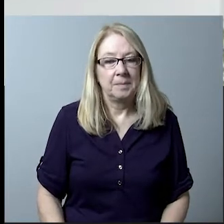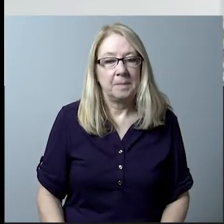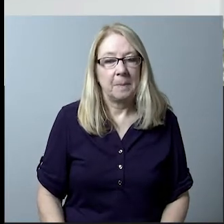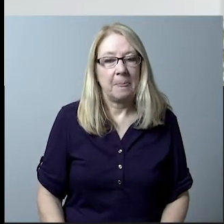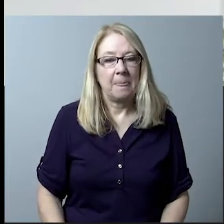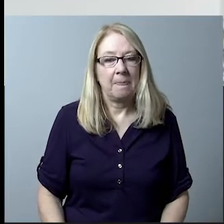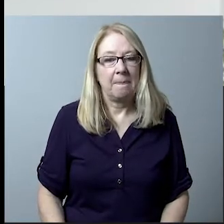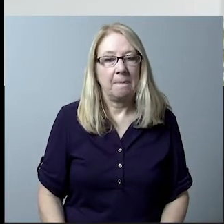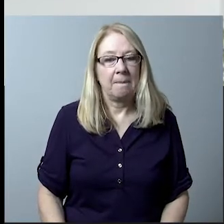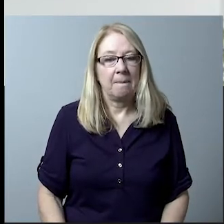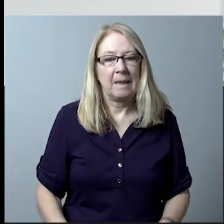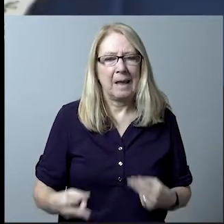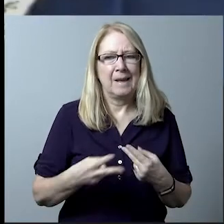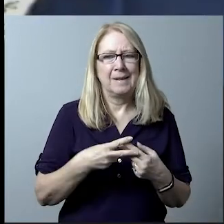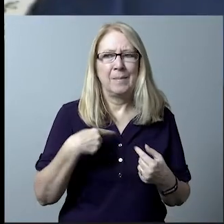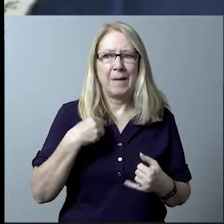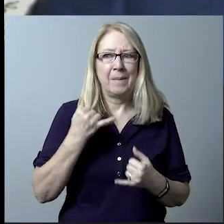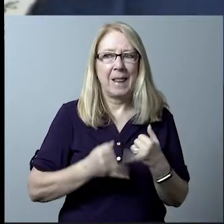us here.